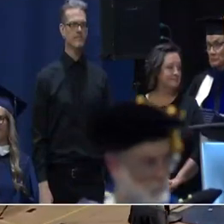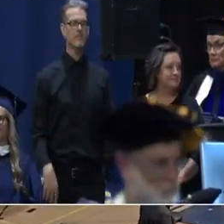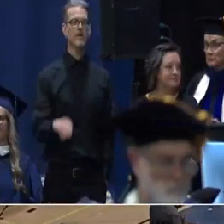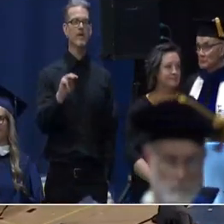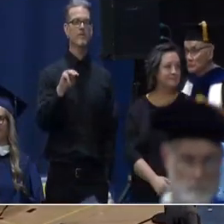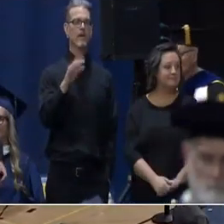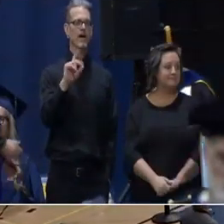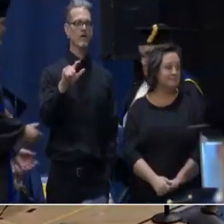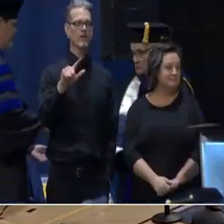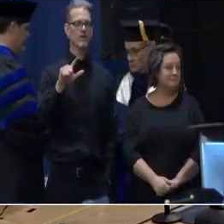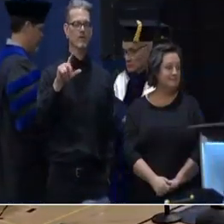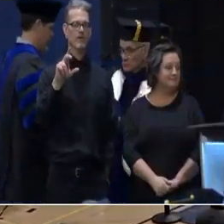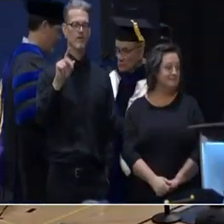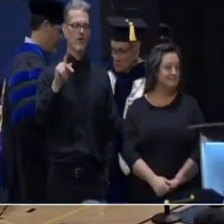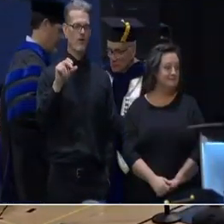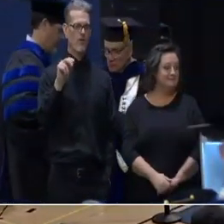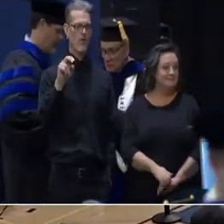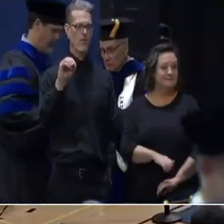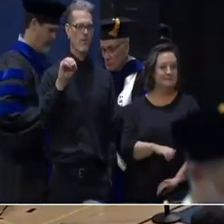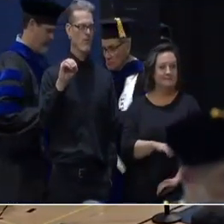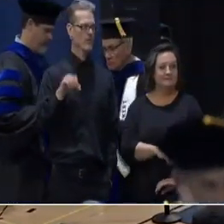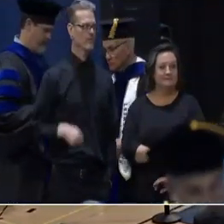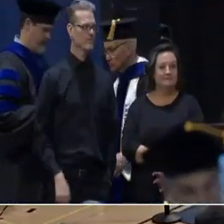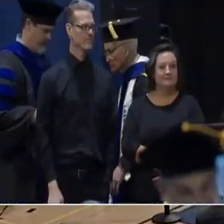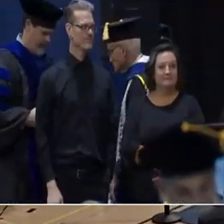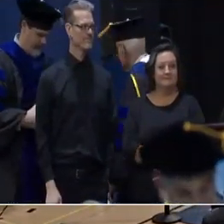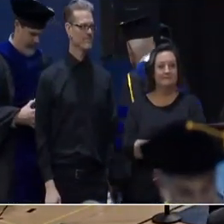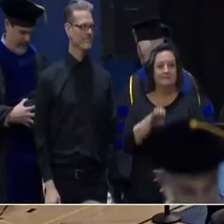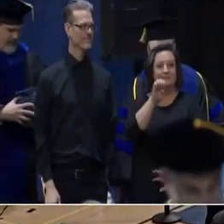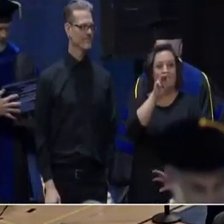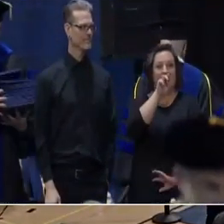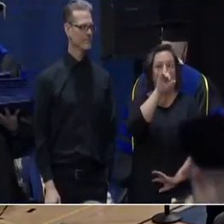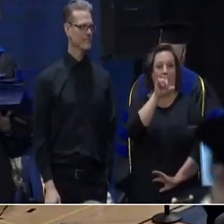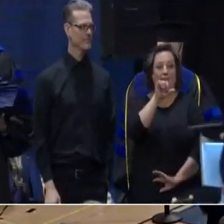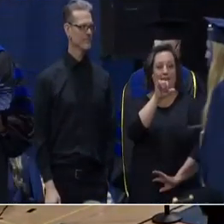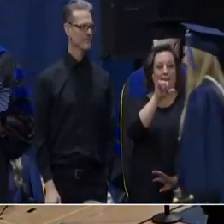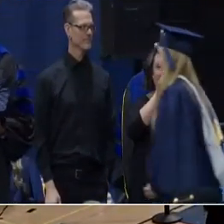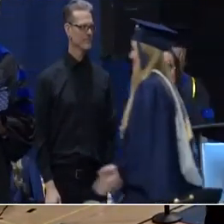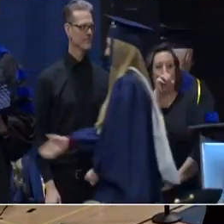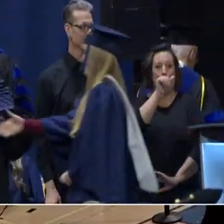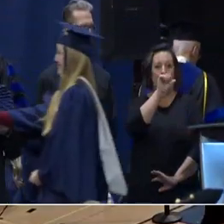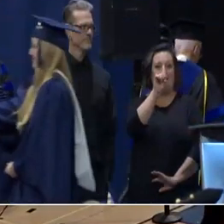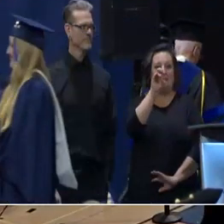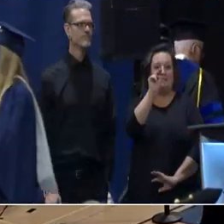Michael Canono. Emily Wason.